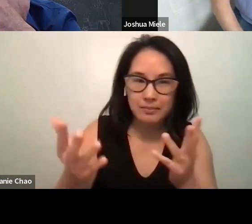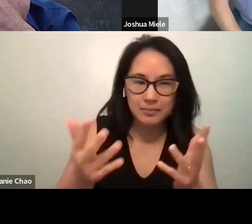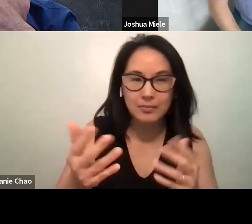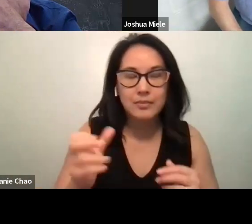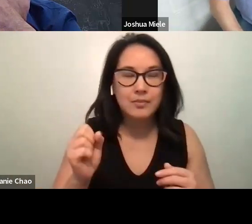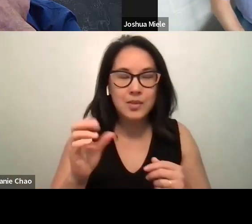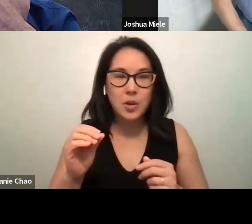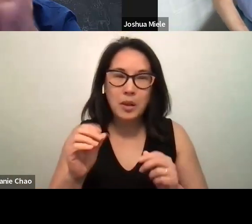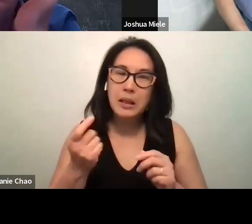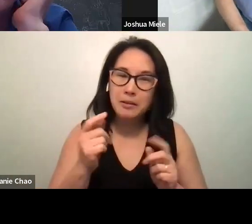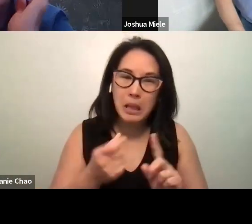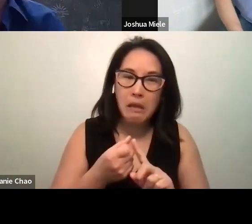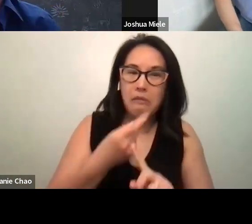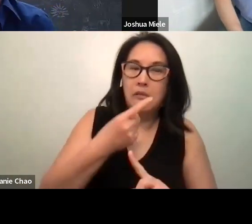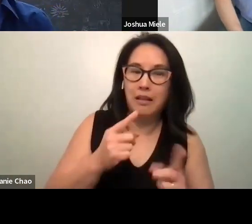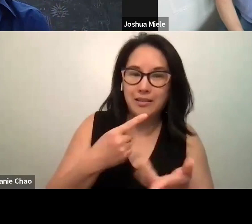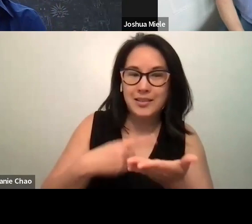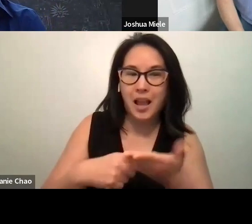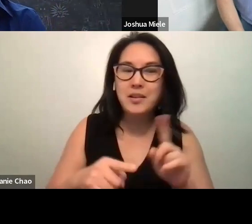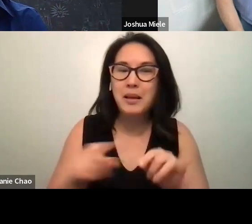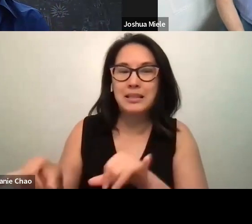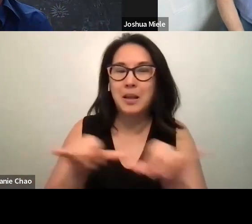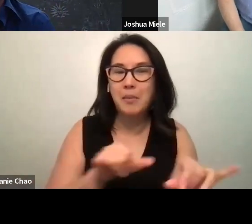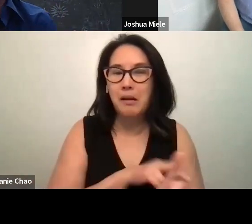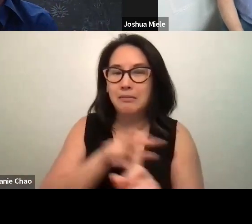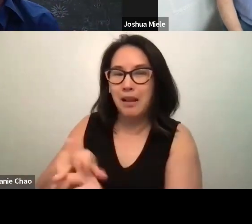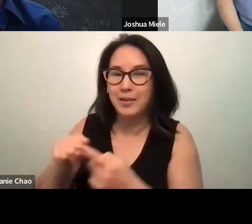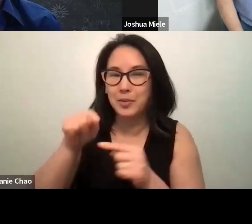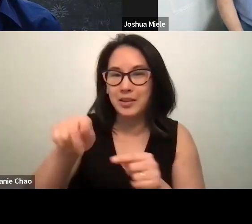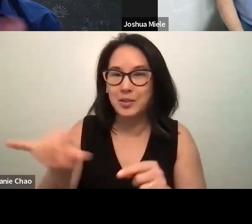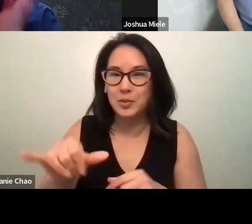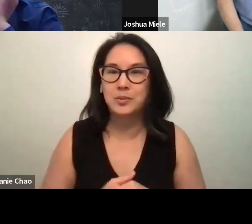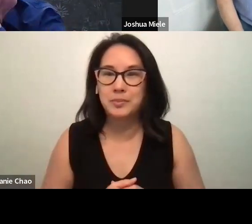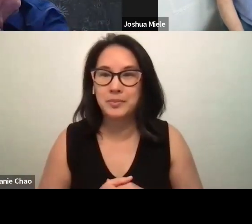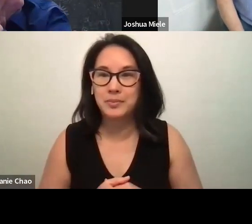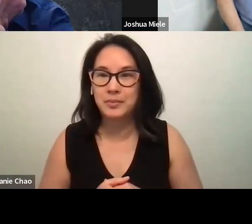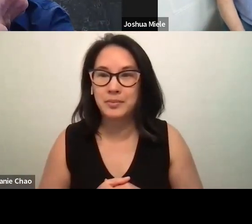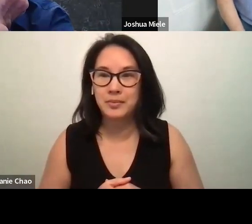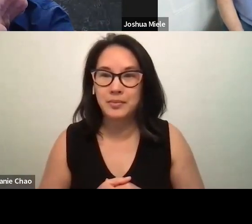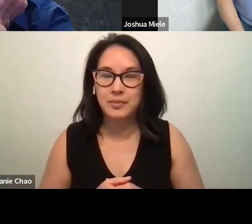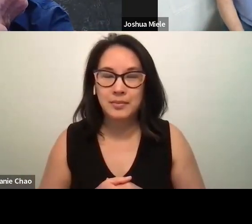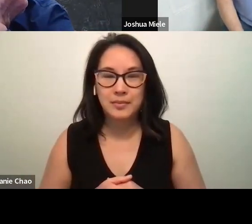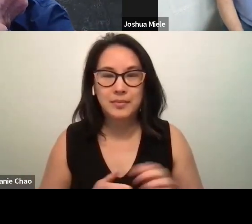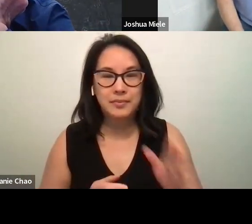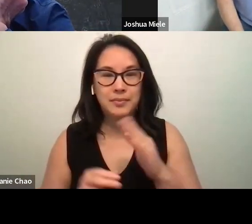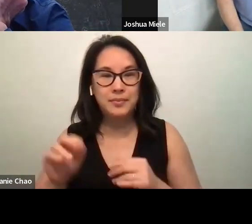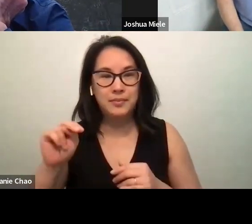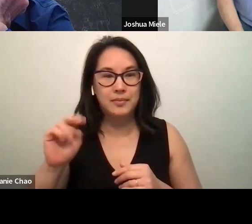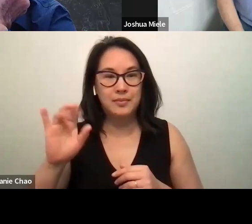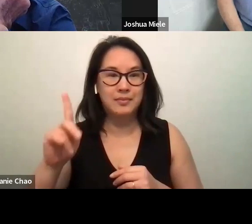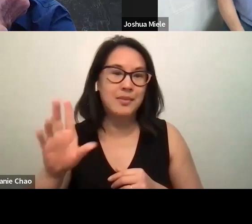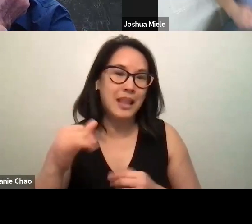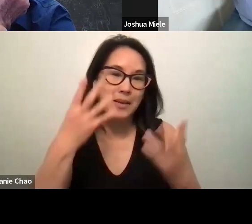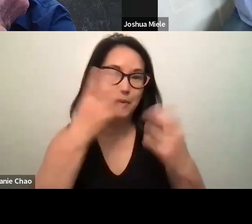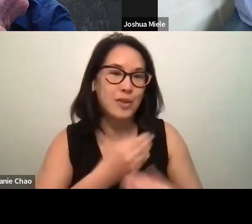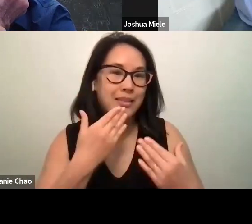here. Yeah, it's great, Josh. And it is really what we pushed with on the third version, and Emily brought to life so well. Georgina, did you want to tackle